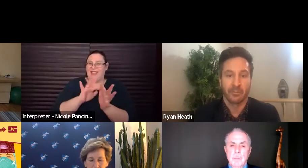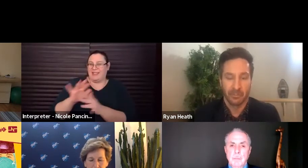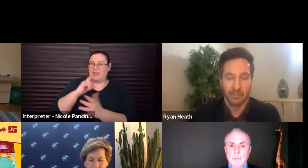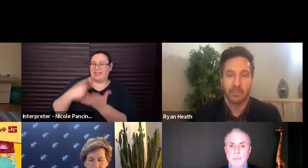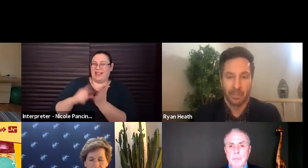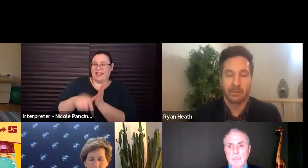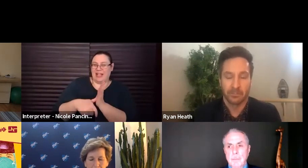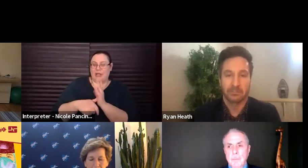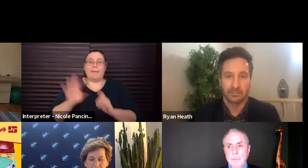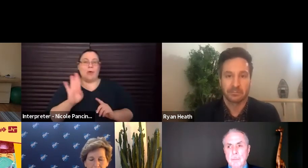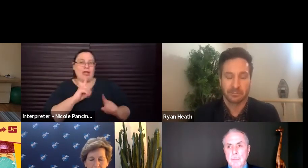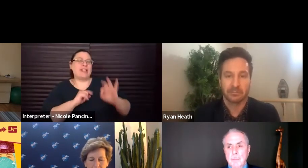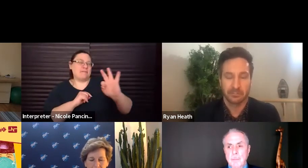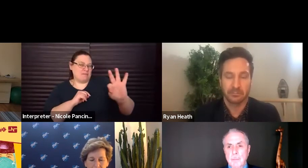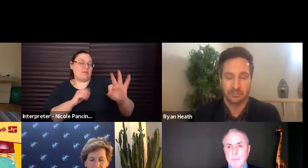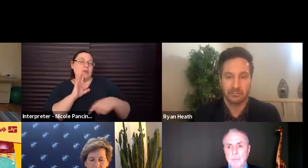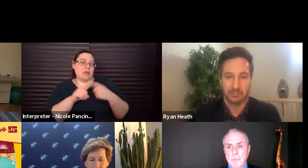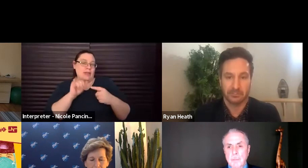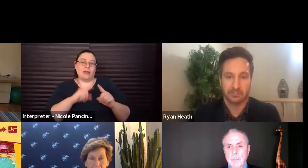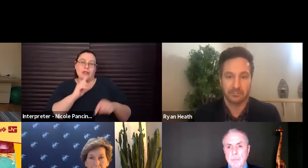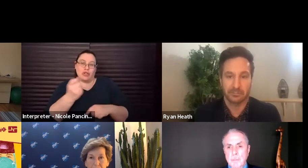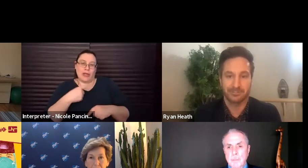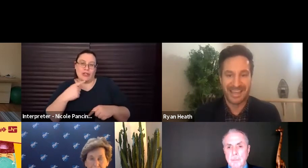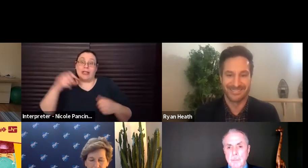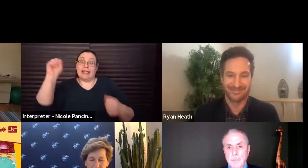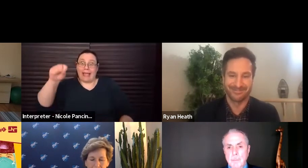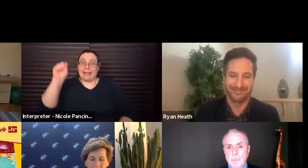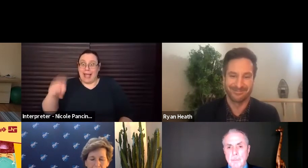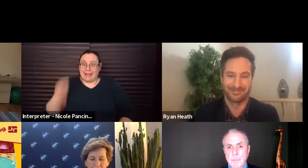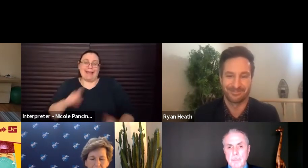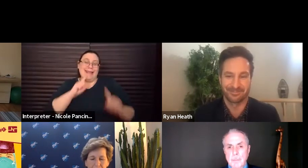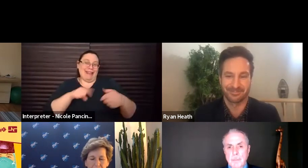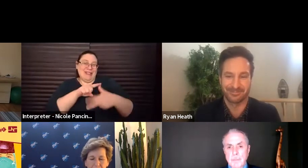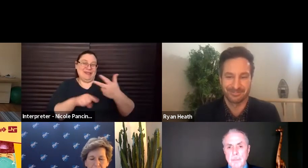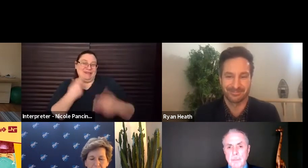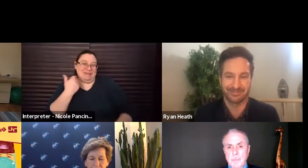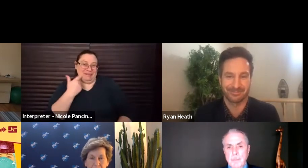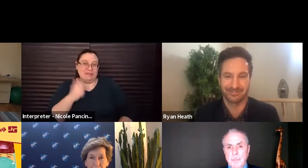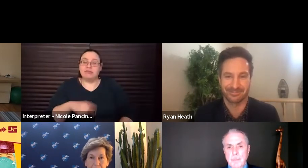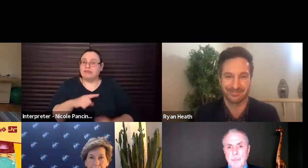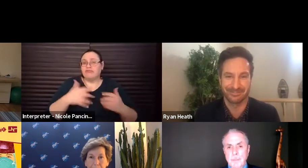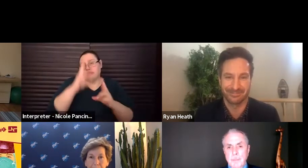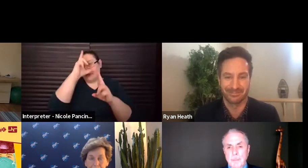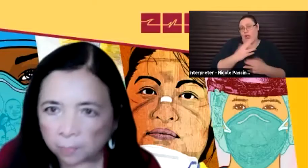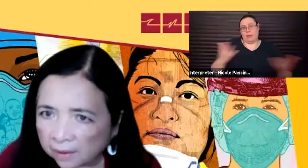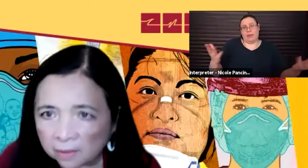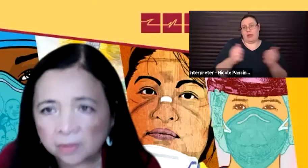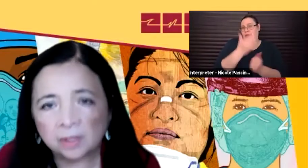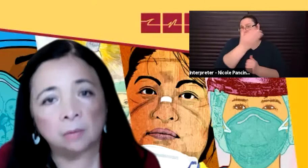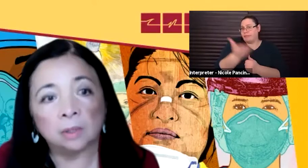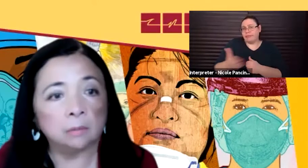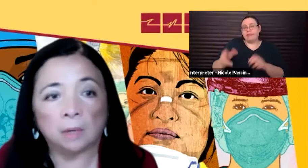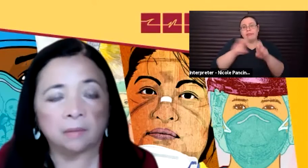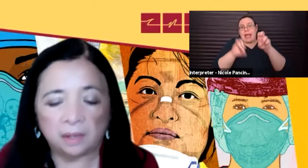touch upon that. And yeah, to answer your questions, yes, yes, and yes. But, you know, it's an honor to be here with, you know, my fellow